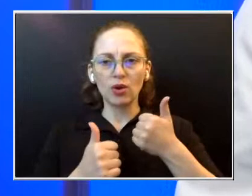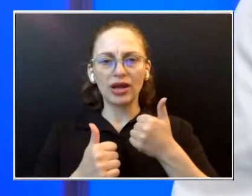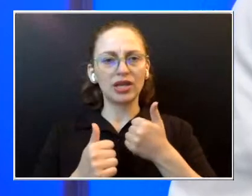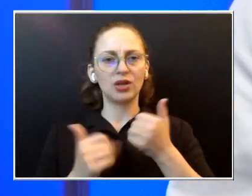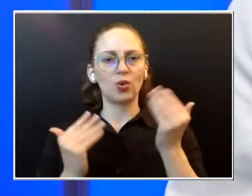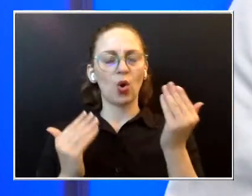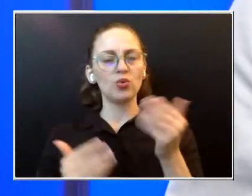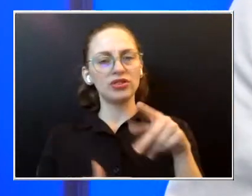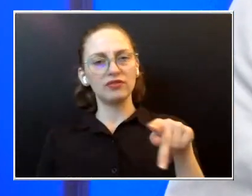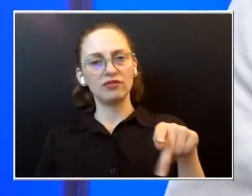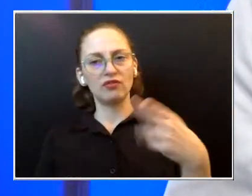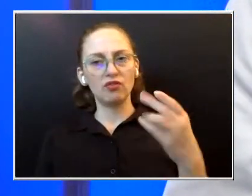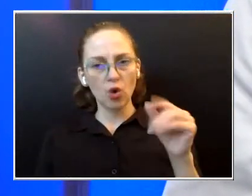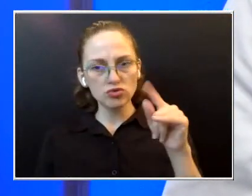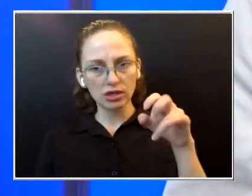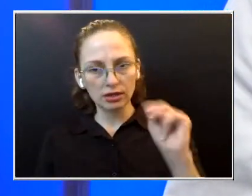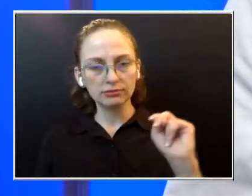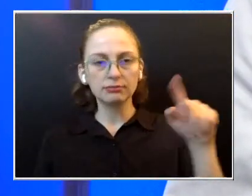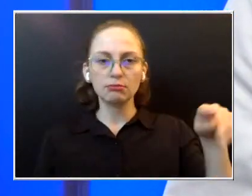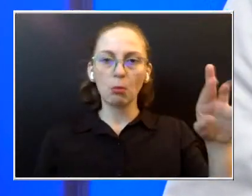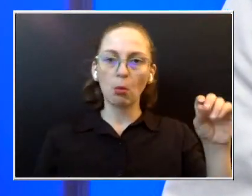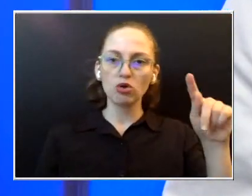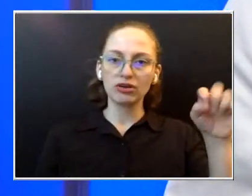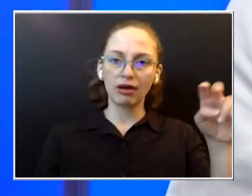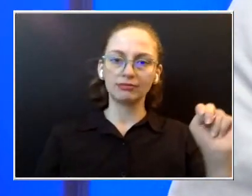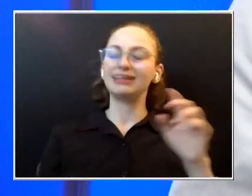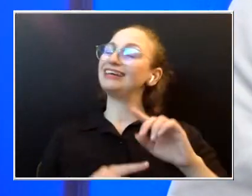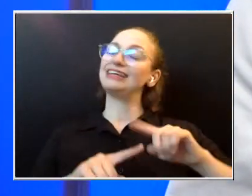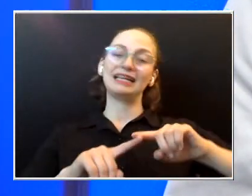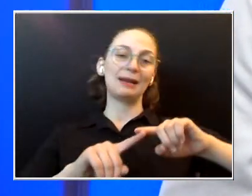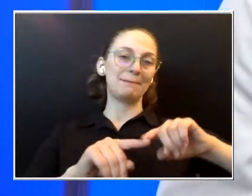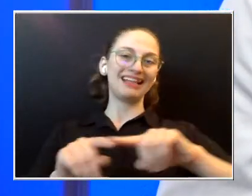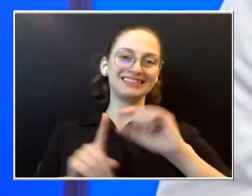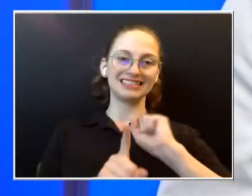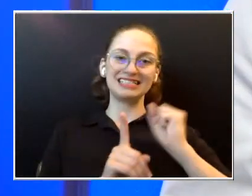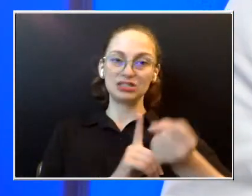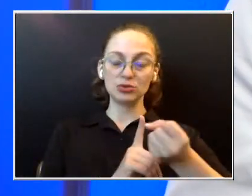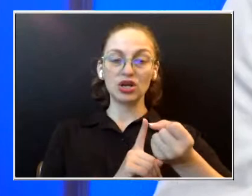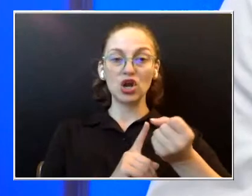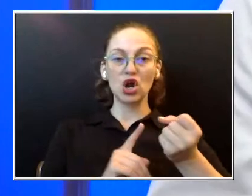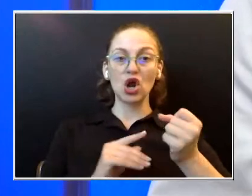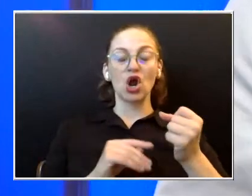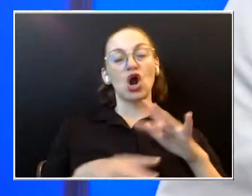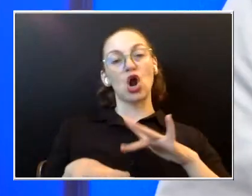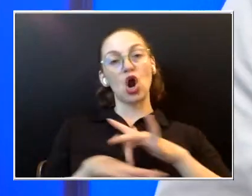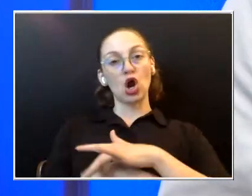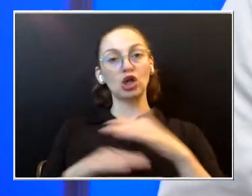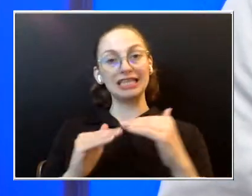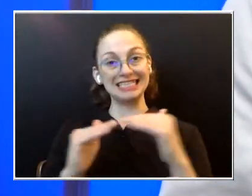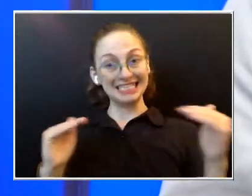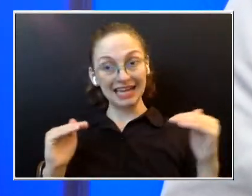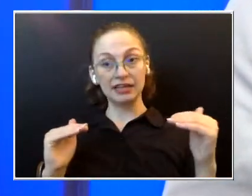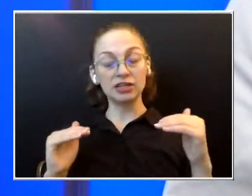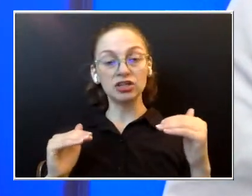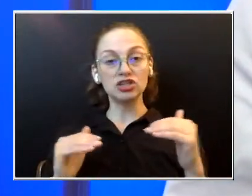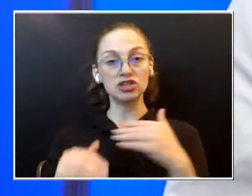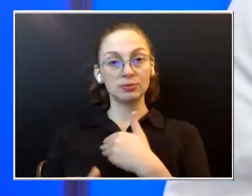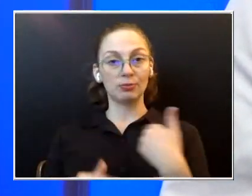really conventional radiation for early stage breast cancer is remarkably effective, and we can often use something called 3D conformal radiation